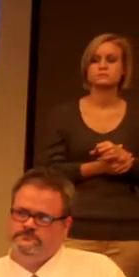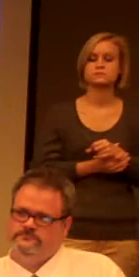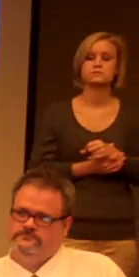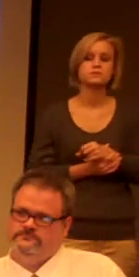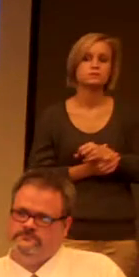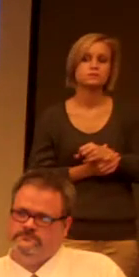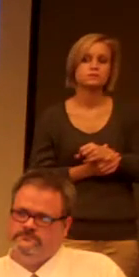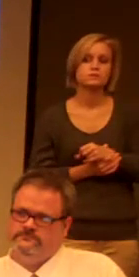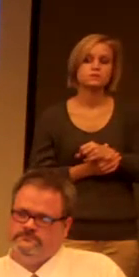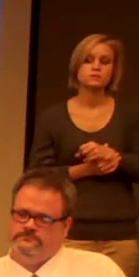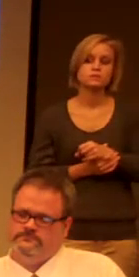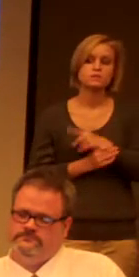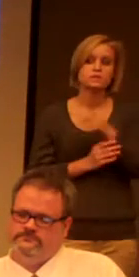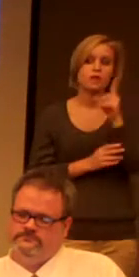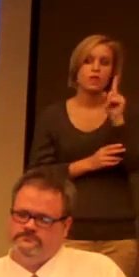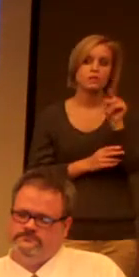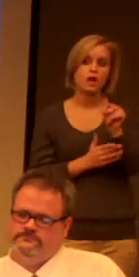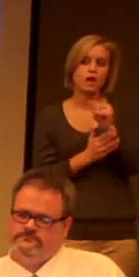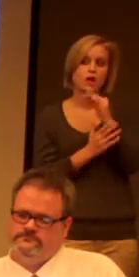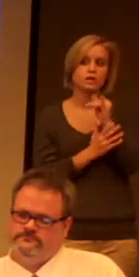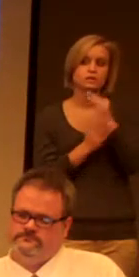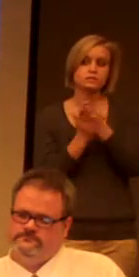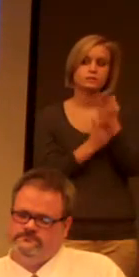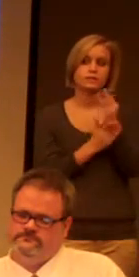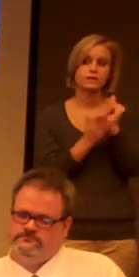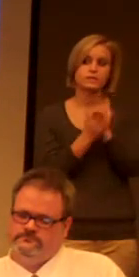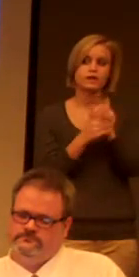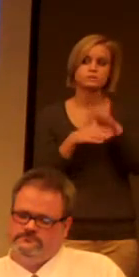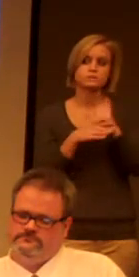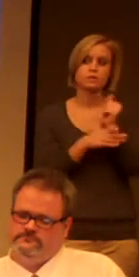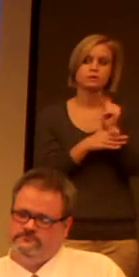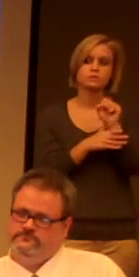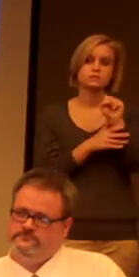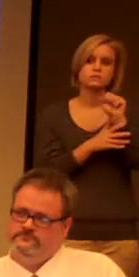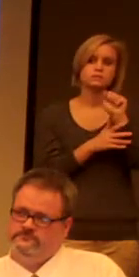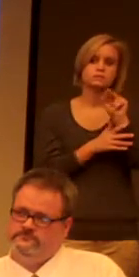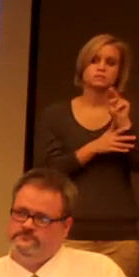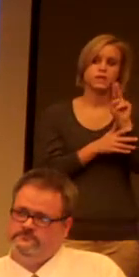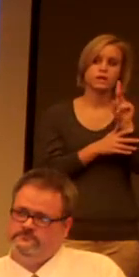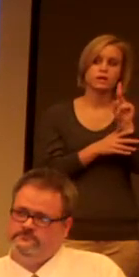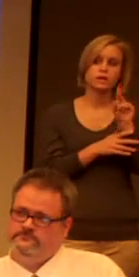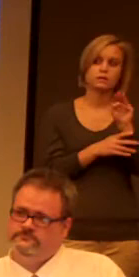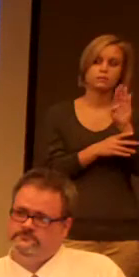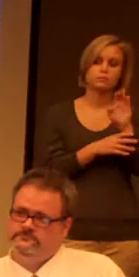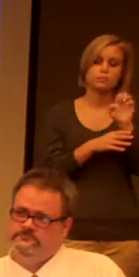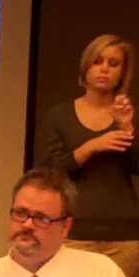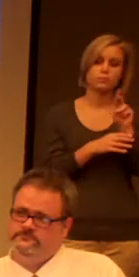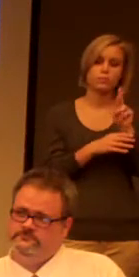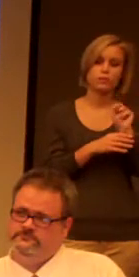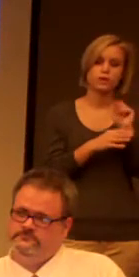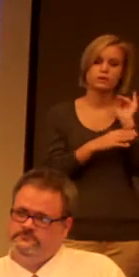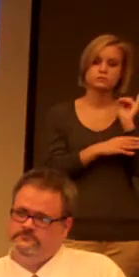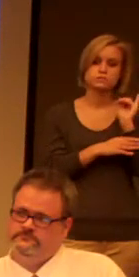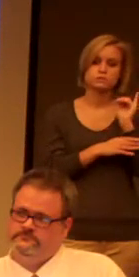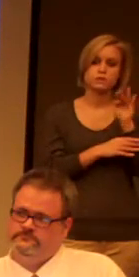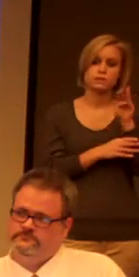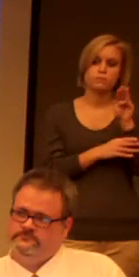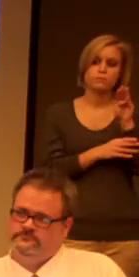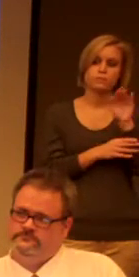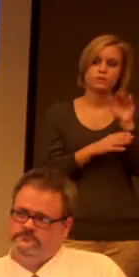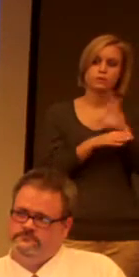Wheelings. There is something called the Sanborn Maps, Sanborn Insurance Company maps.